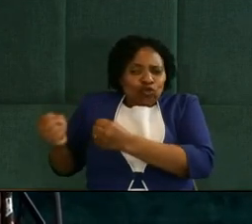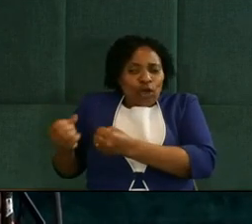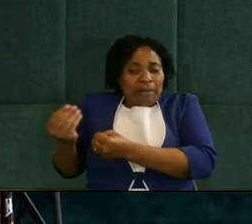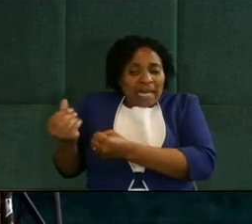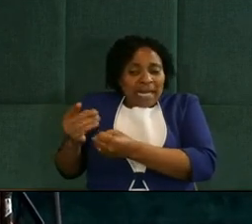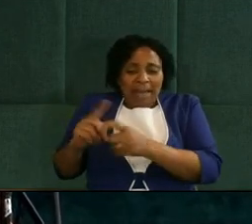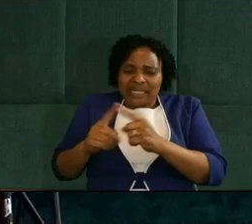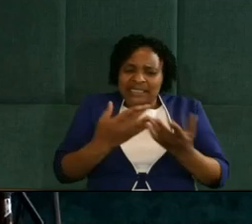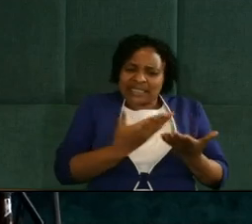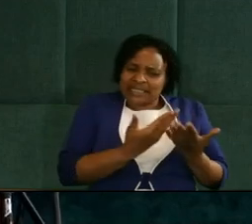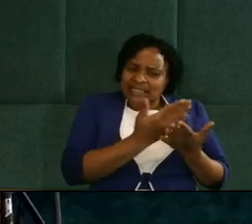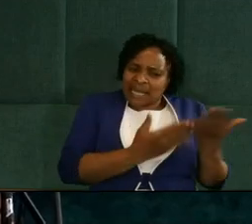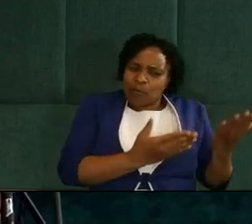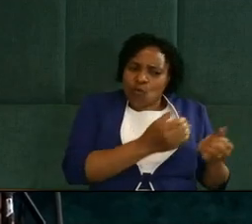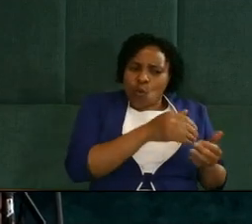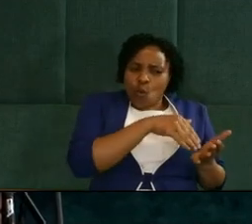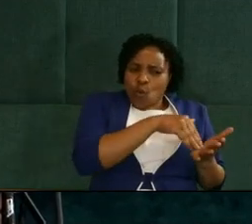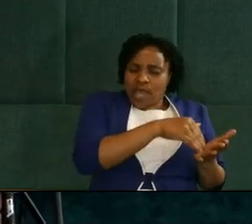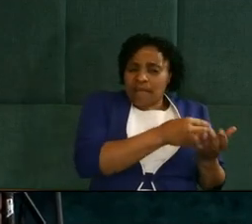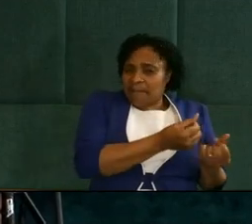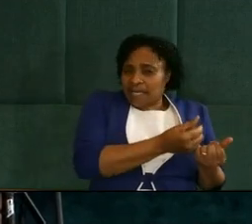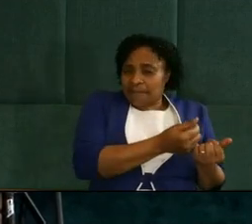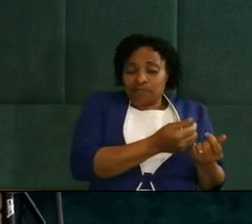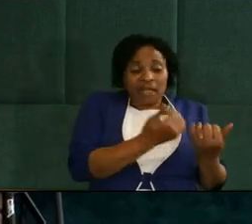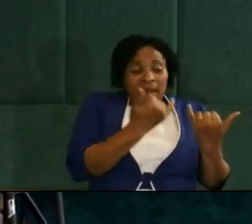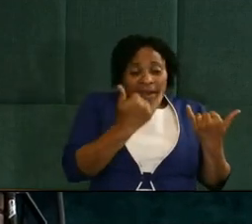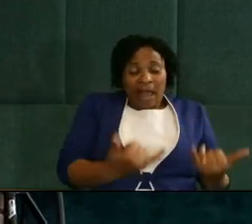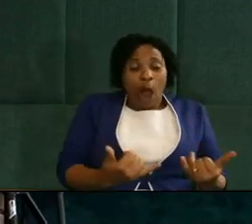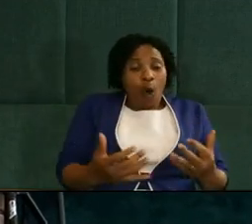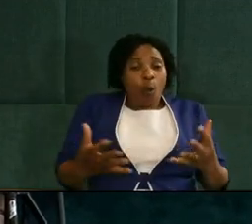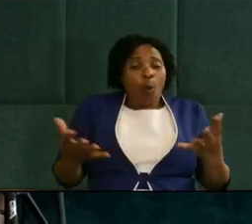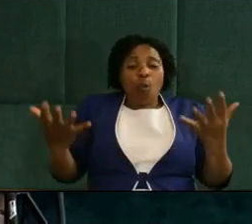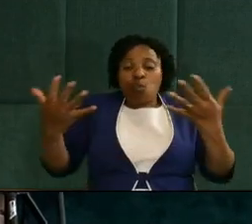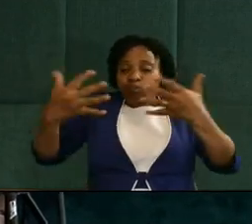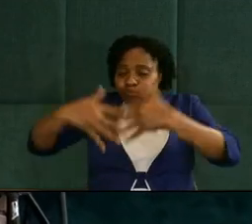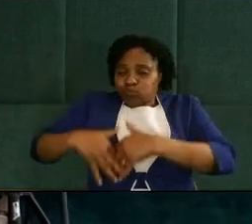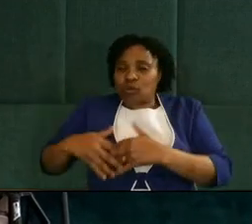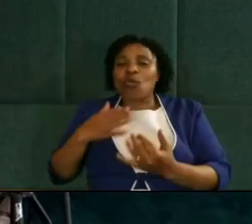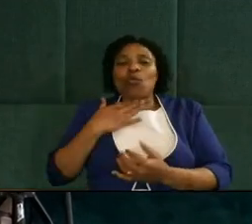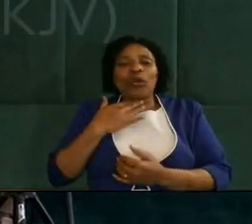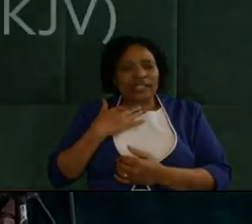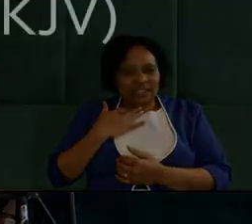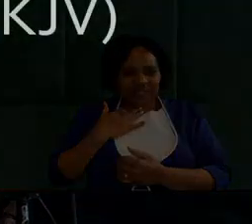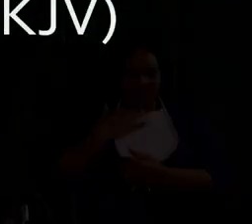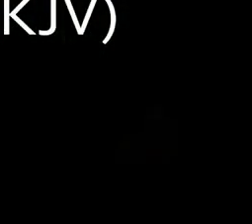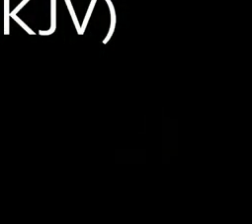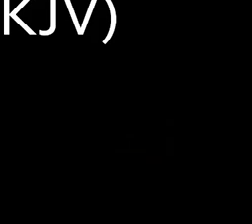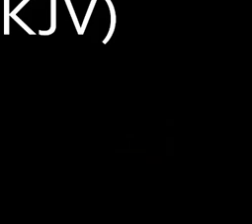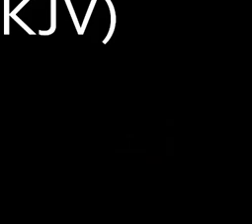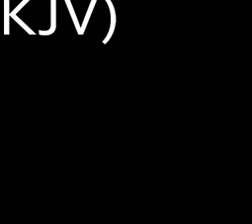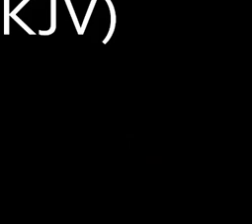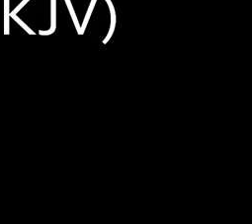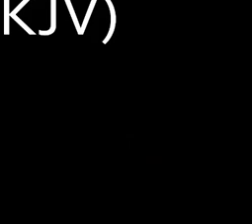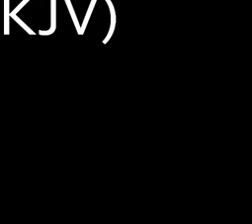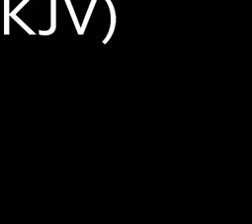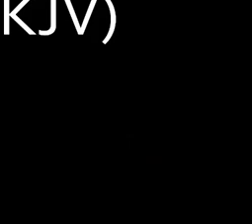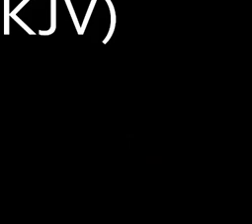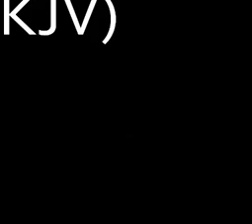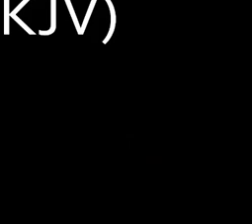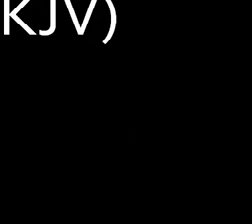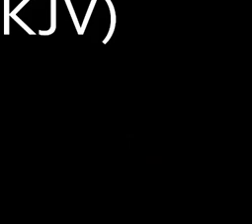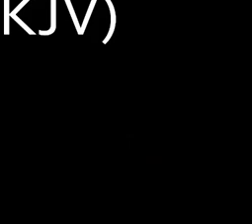So they will not hold together. But they will try to unite themselves through the mingling of the seed. What does that mean? That